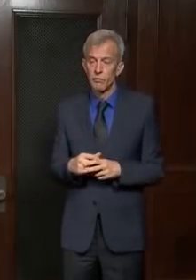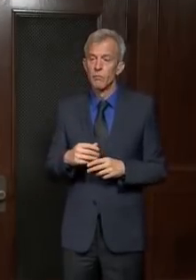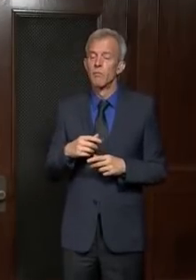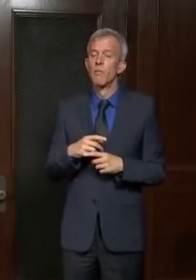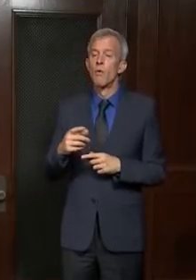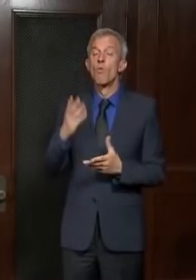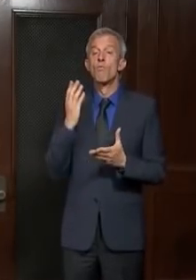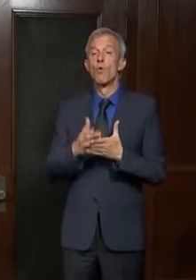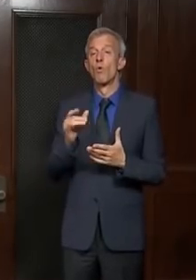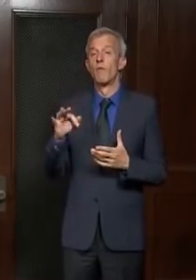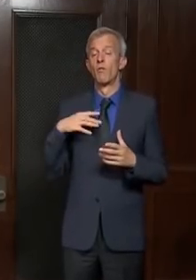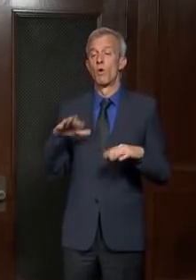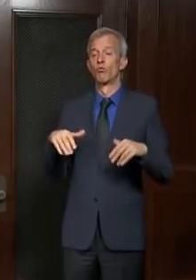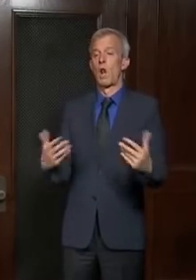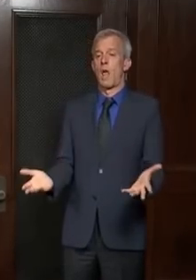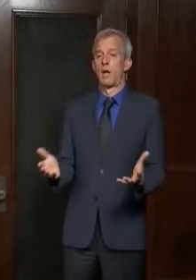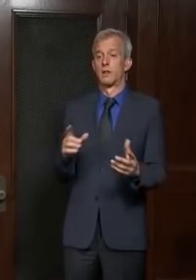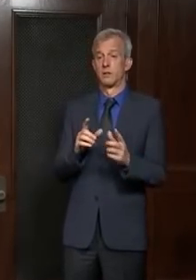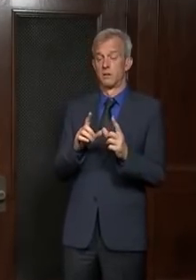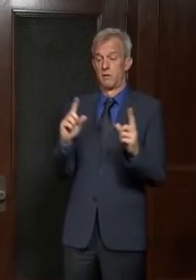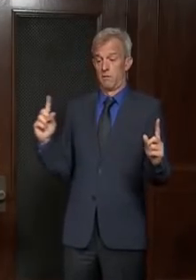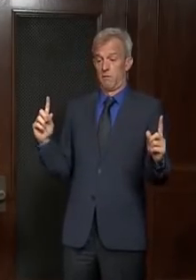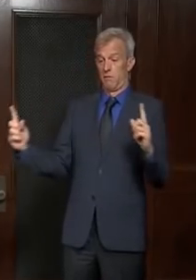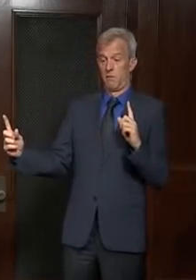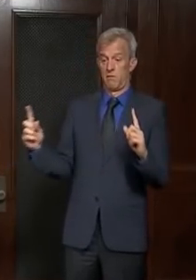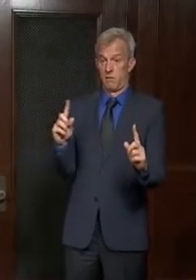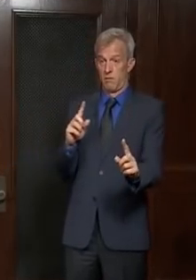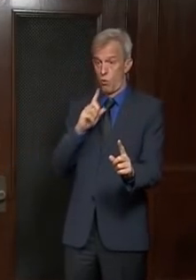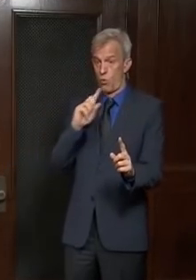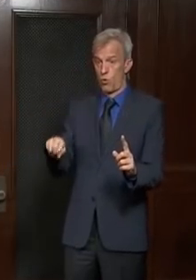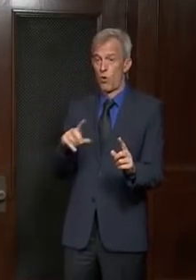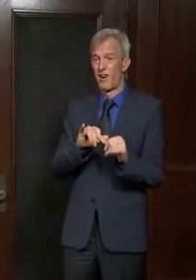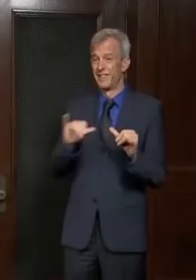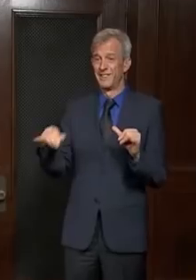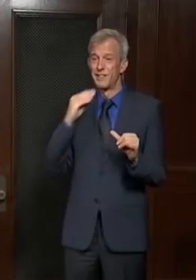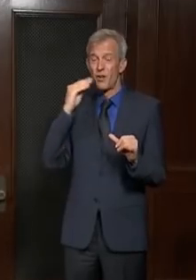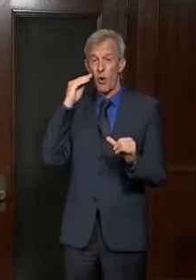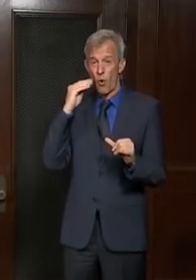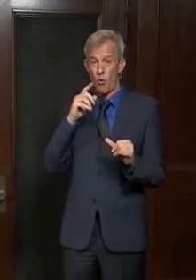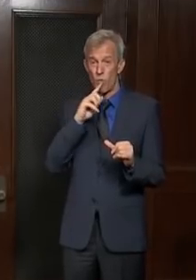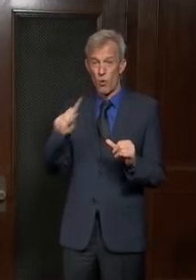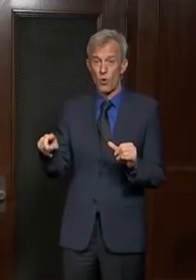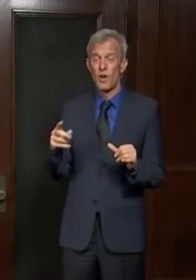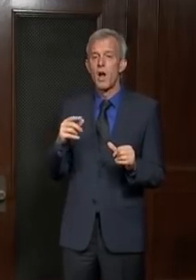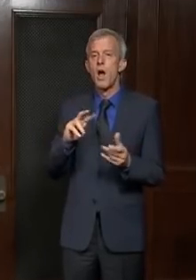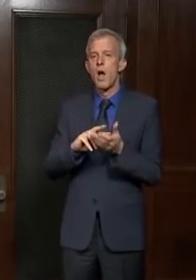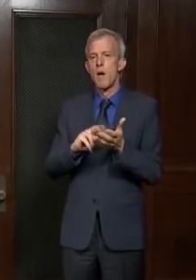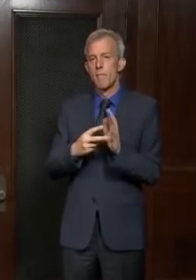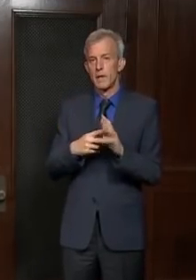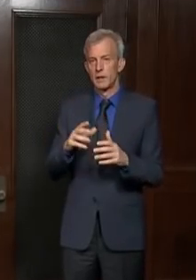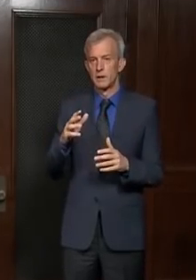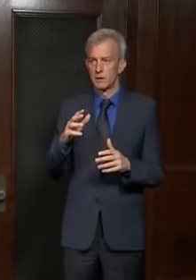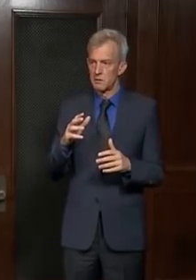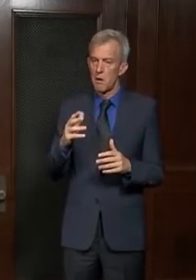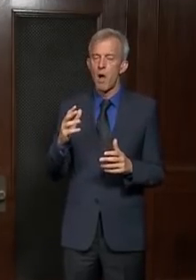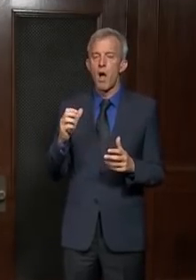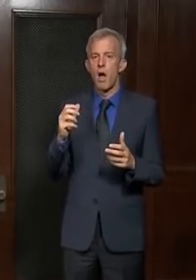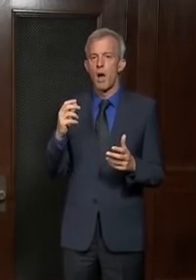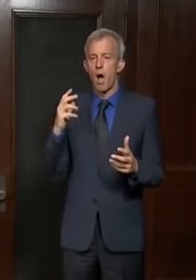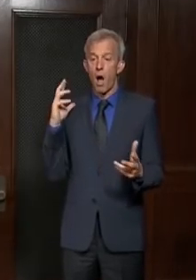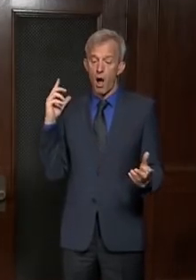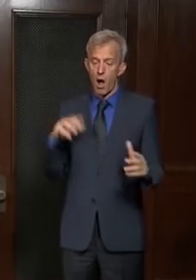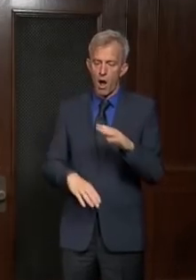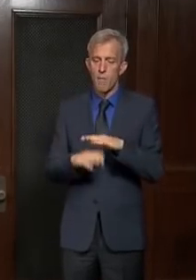physical distancing and stay-at-home orders now, we could see as many as 95% of LA County